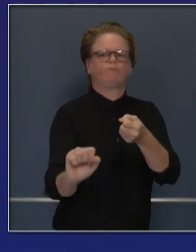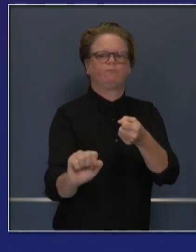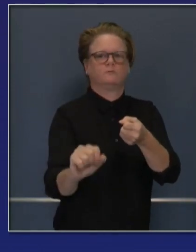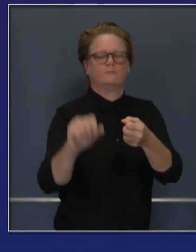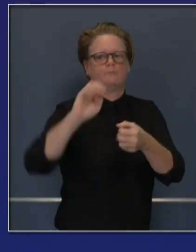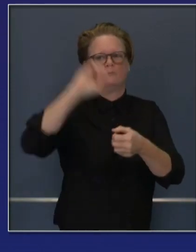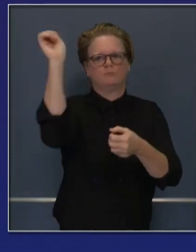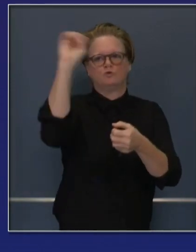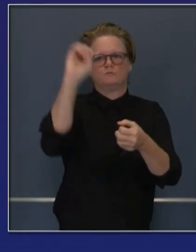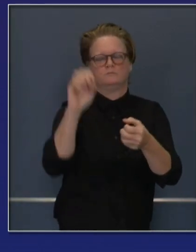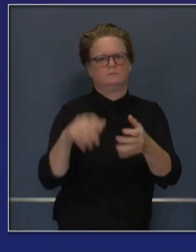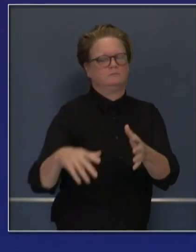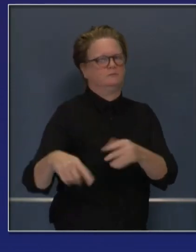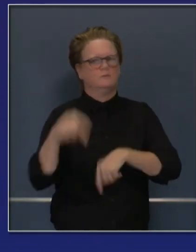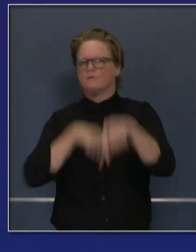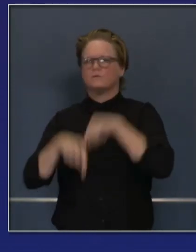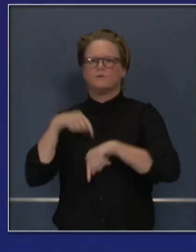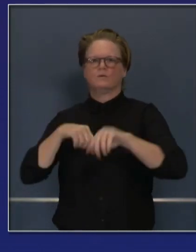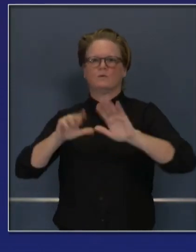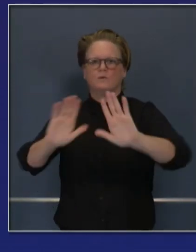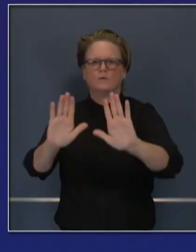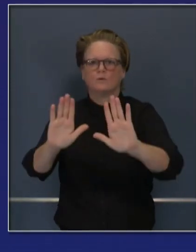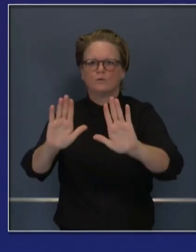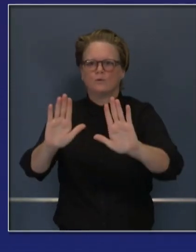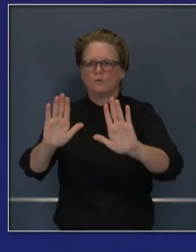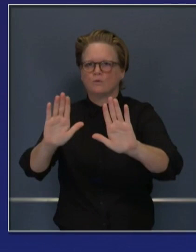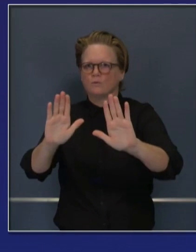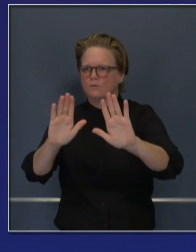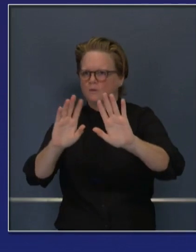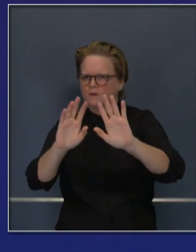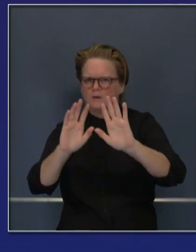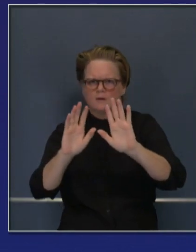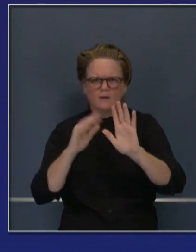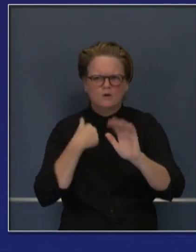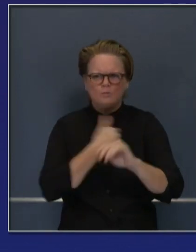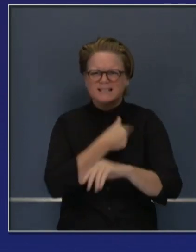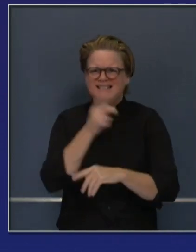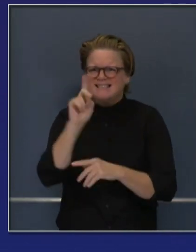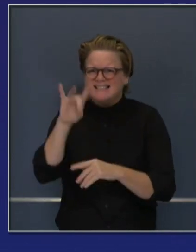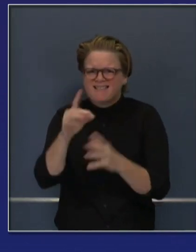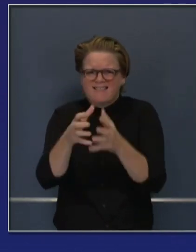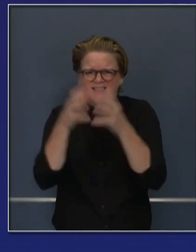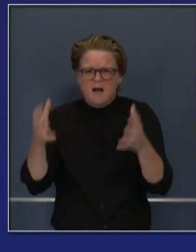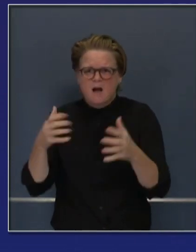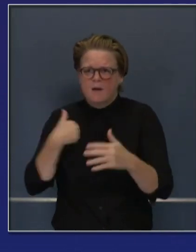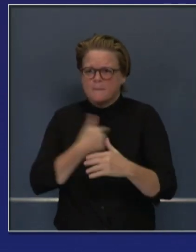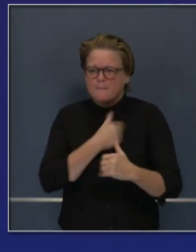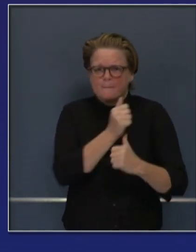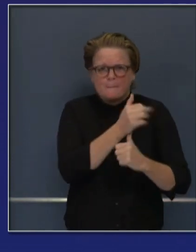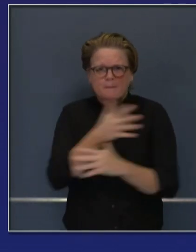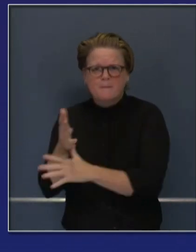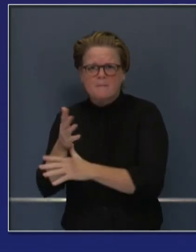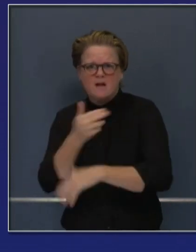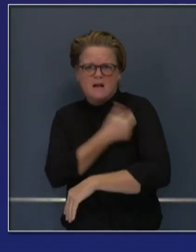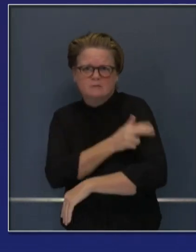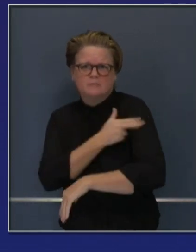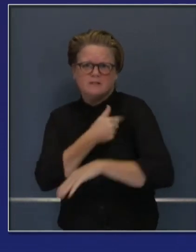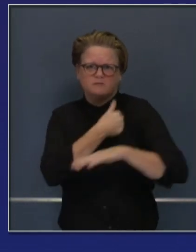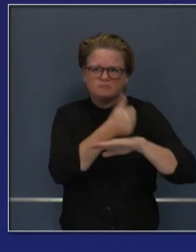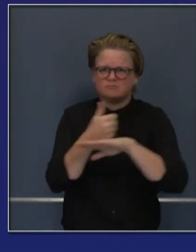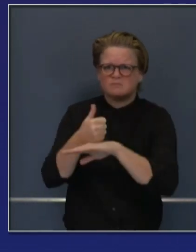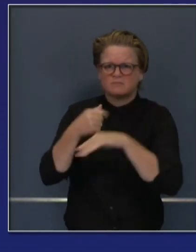the benefit of the great degree of preparation we did as a state, as healthcare delivery systems across the state to prepare for